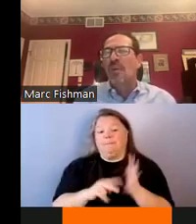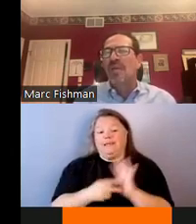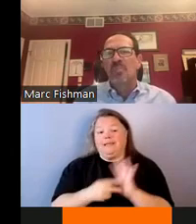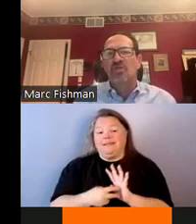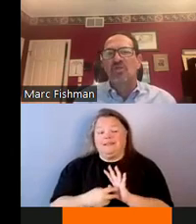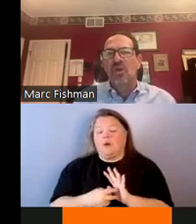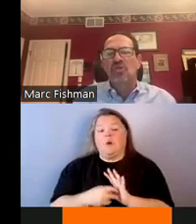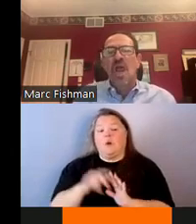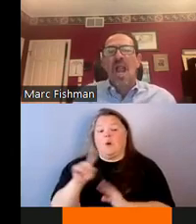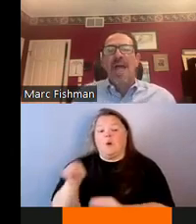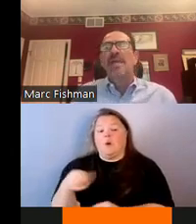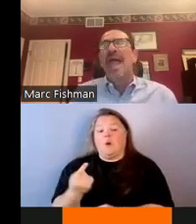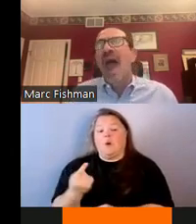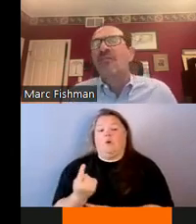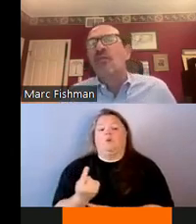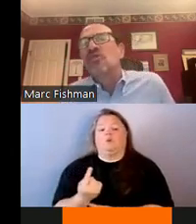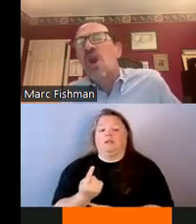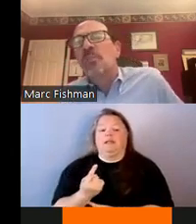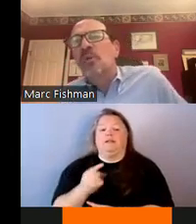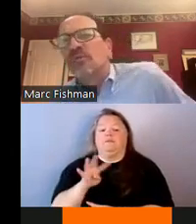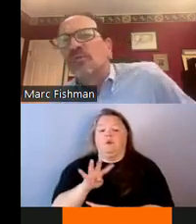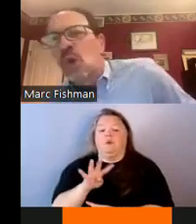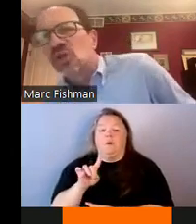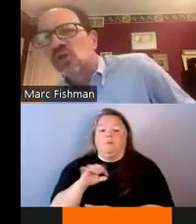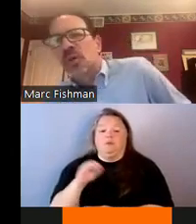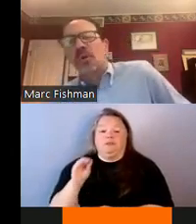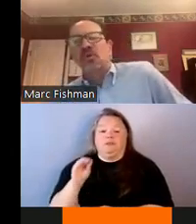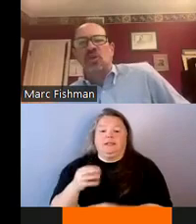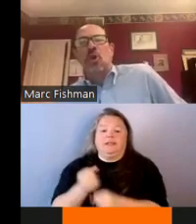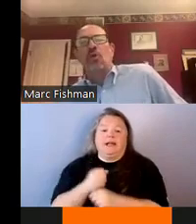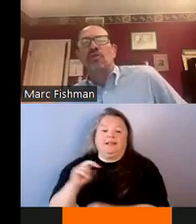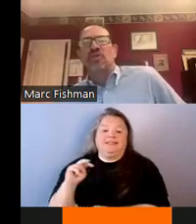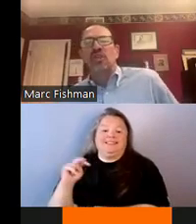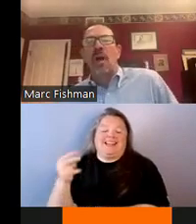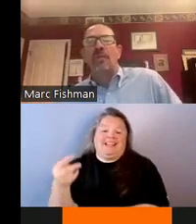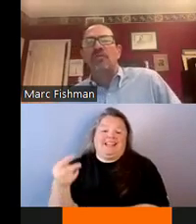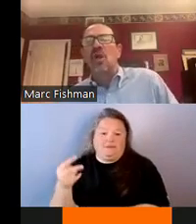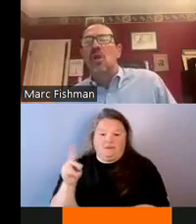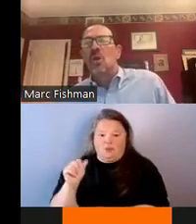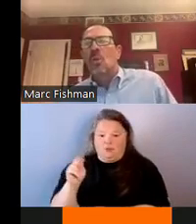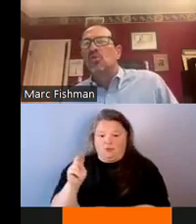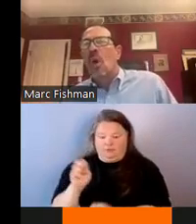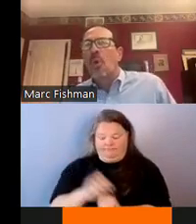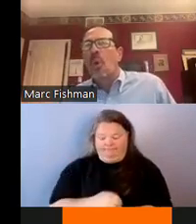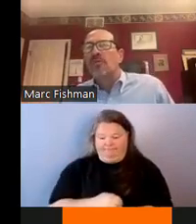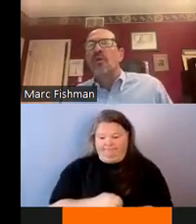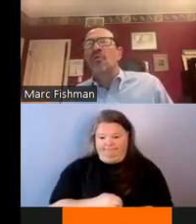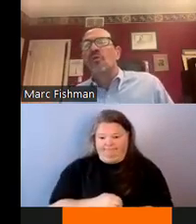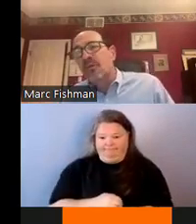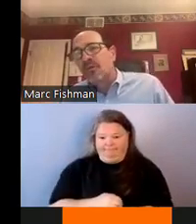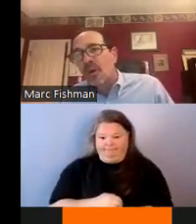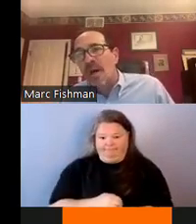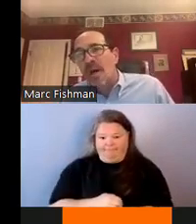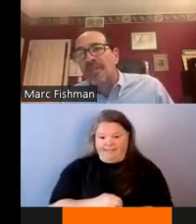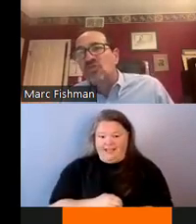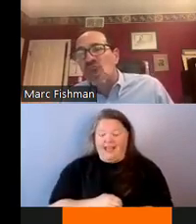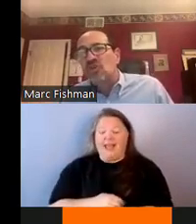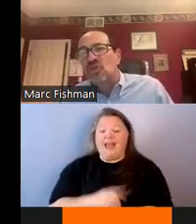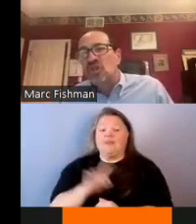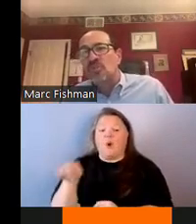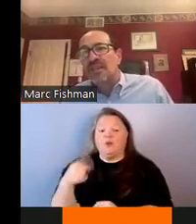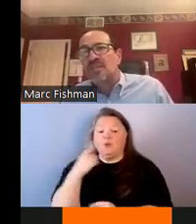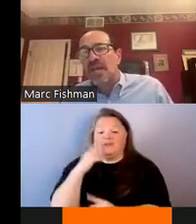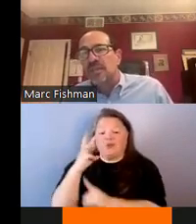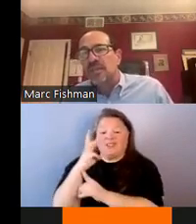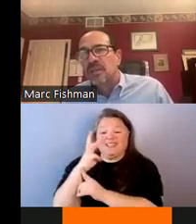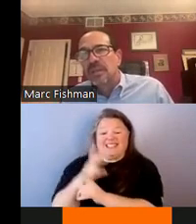dose following an inpatient dose. And the average number of doses per person over 6 months was 1.3. Remember, for a monthly